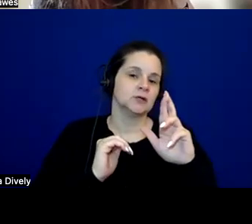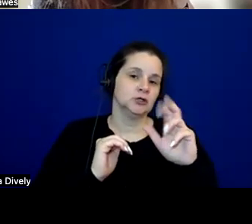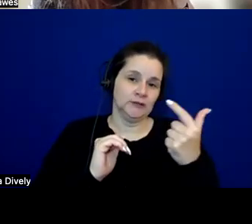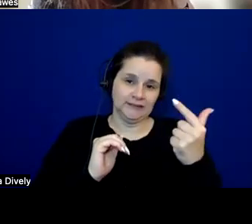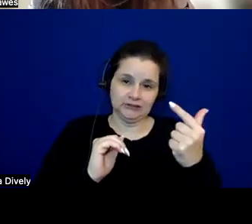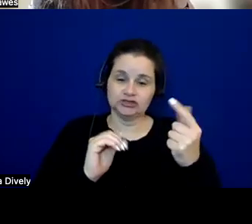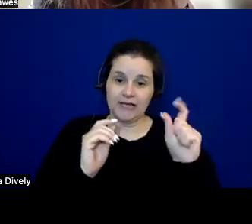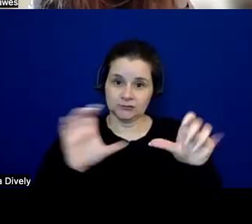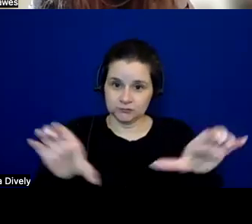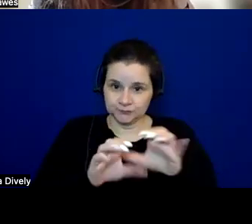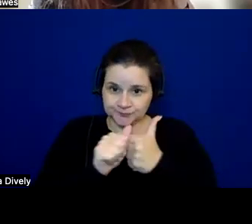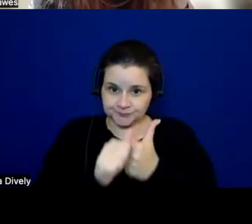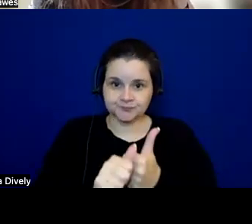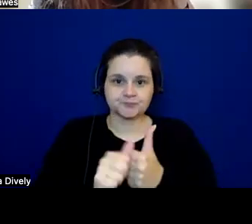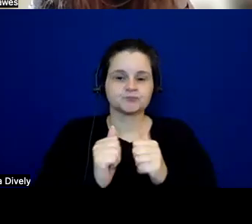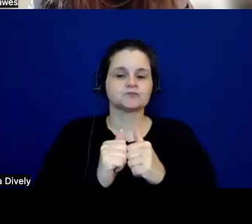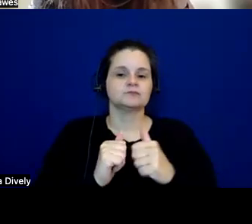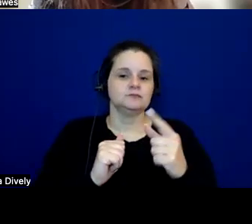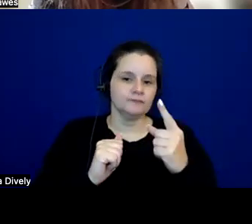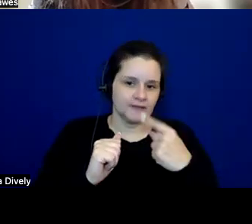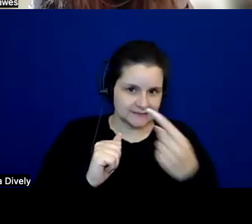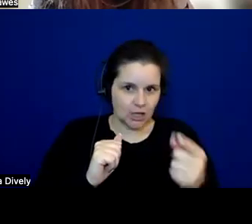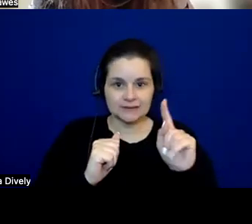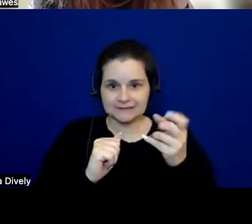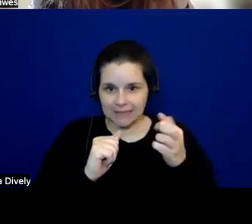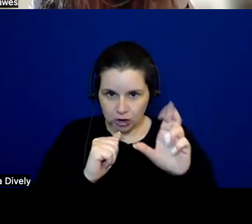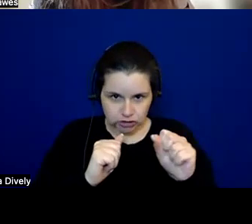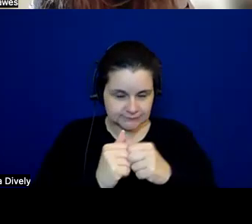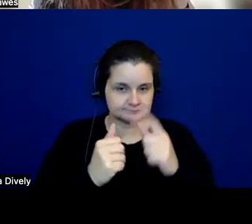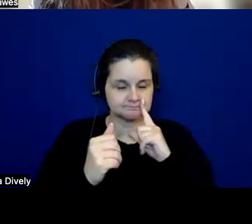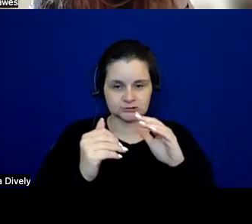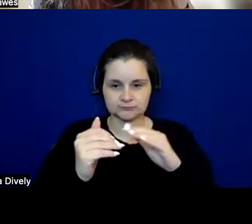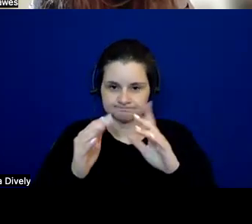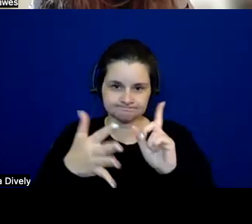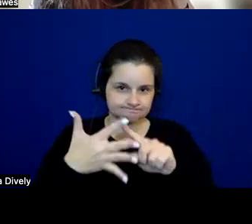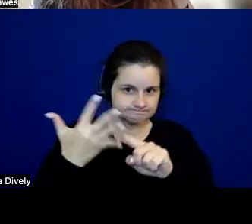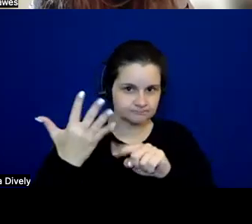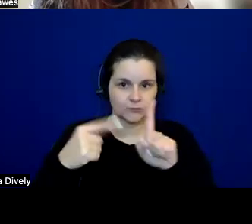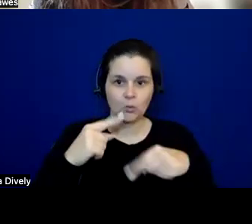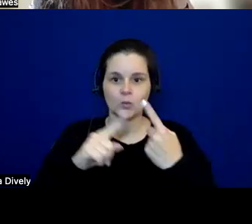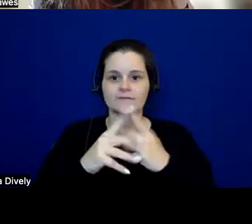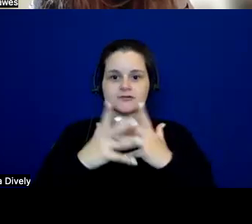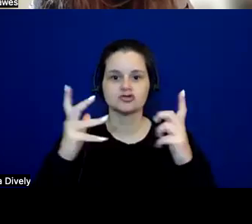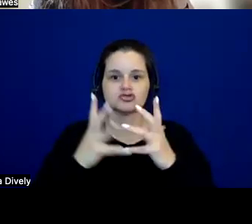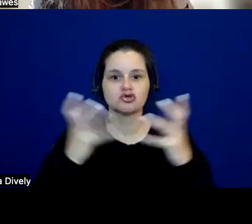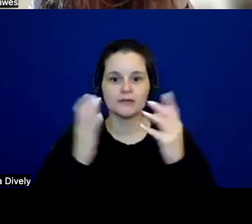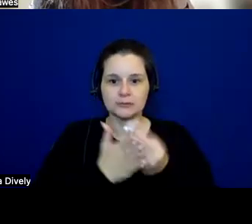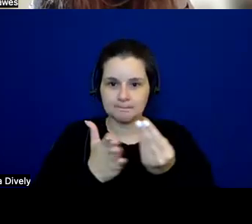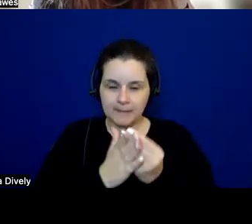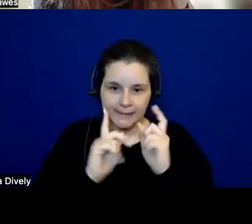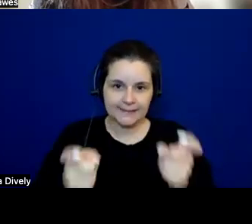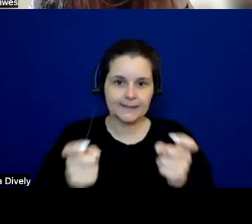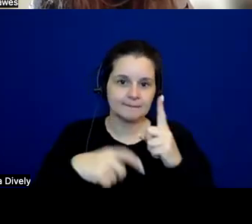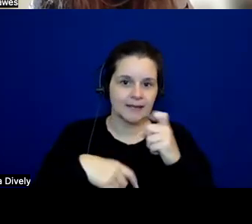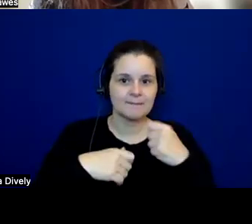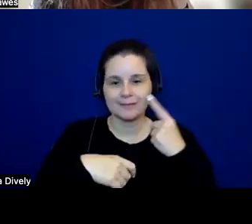have to do. And so I had to tell my tellers what, we can only give so much money out to people because they